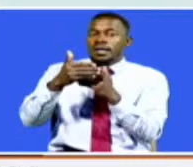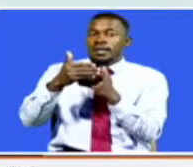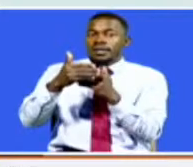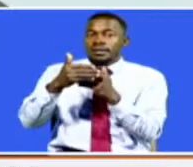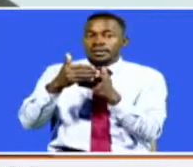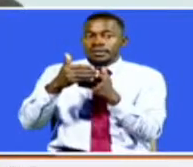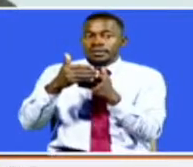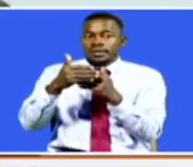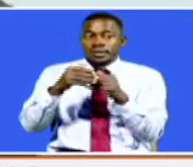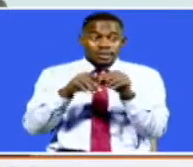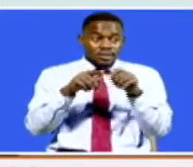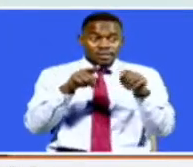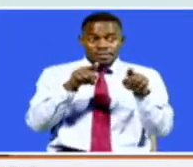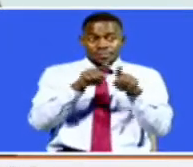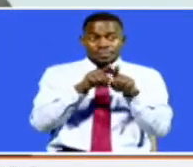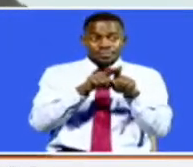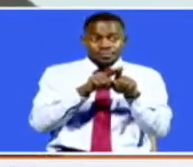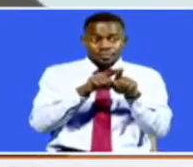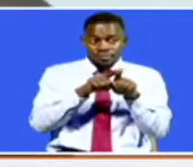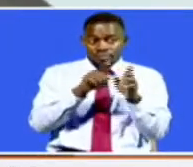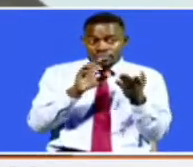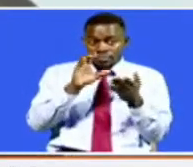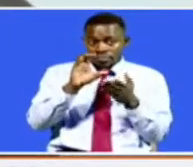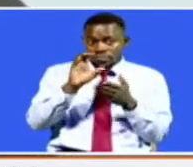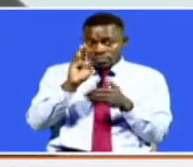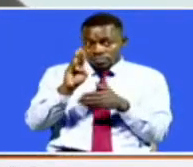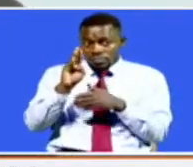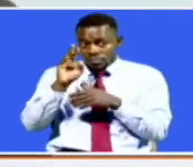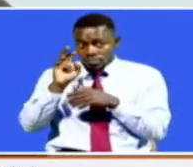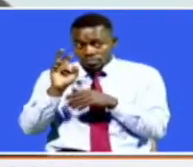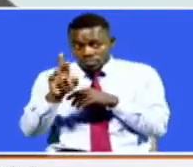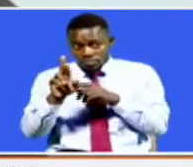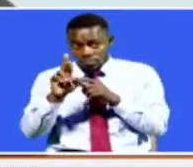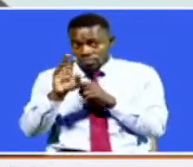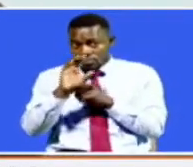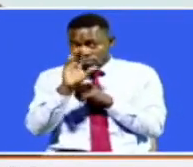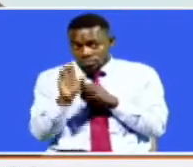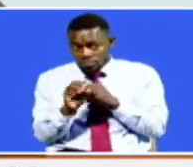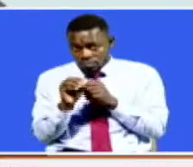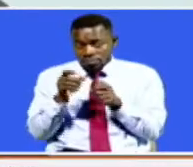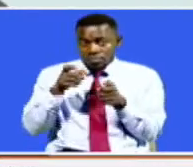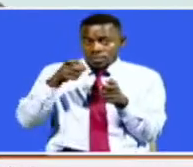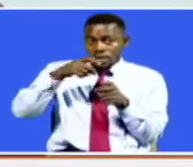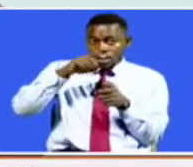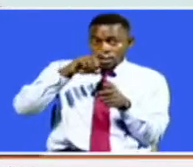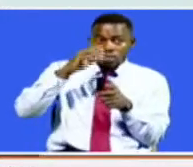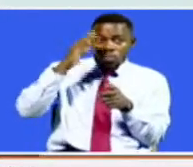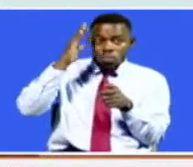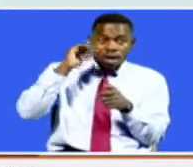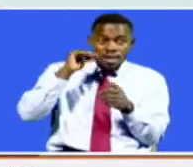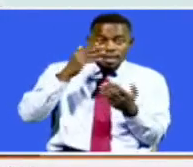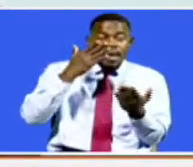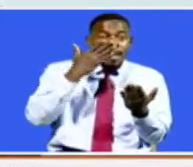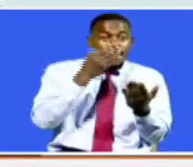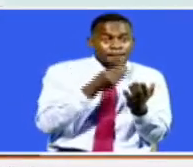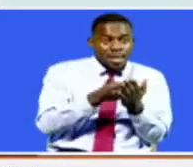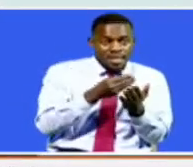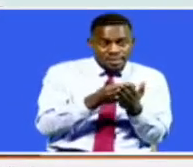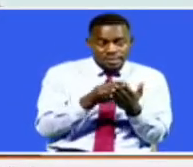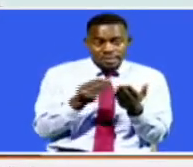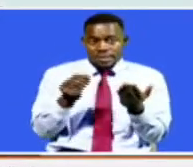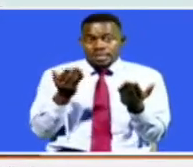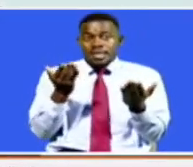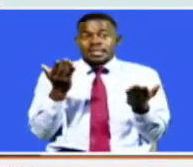It also, that depreciation has also interfered with our mandate of price stability and has